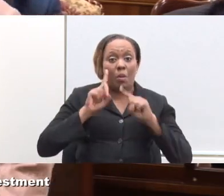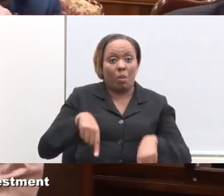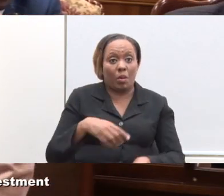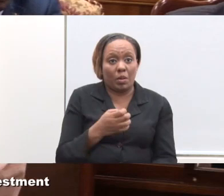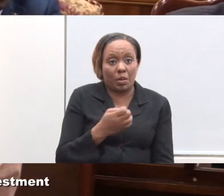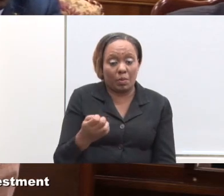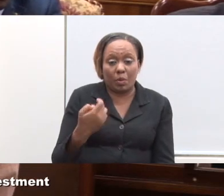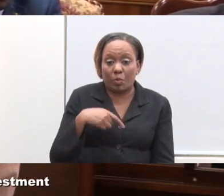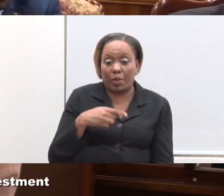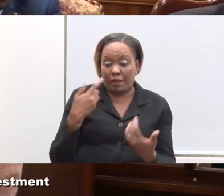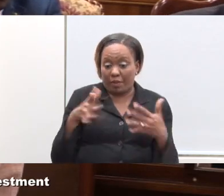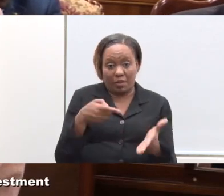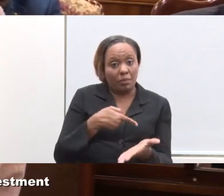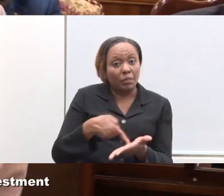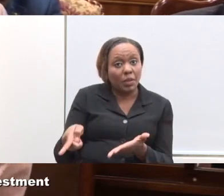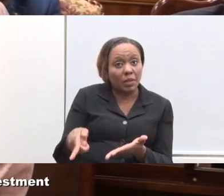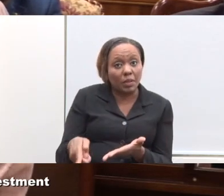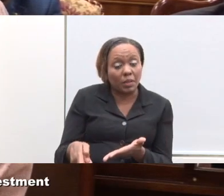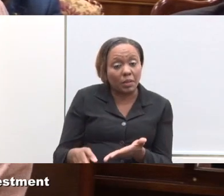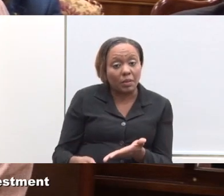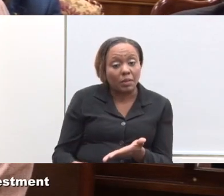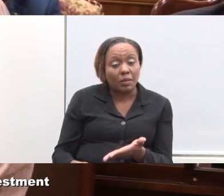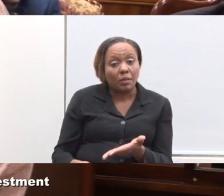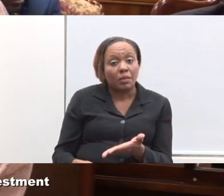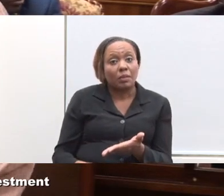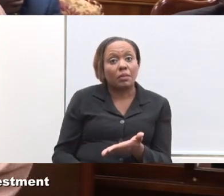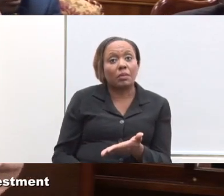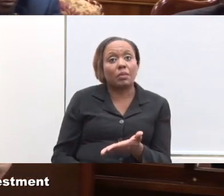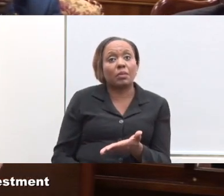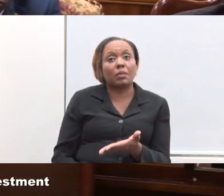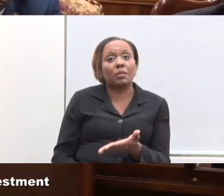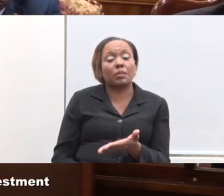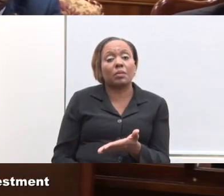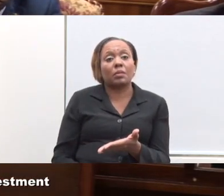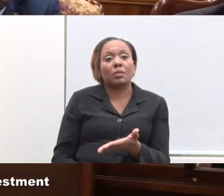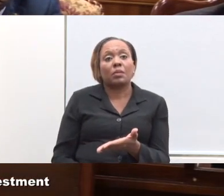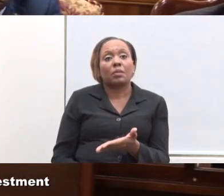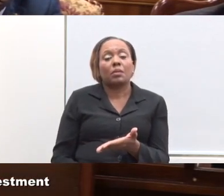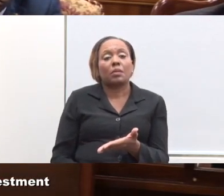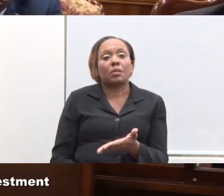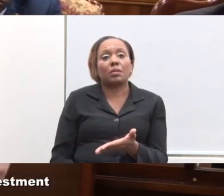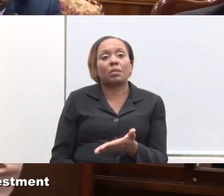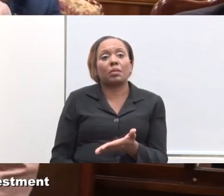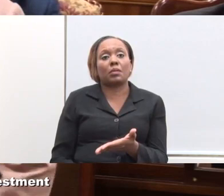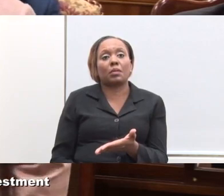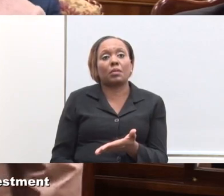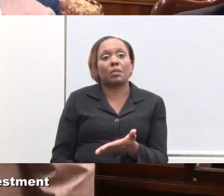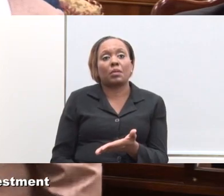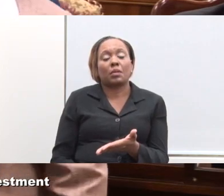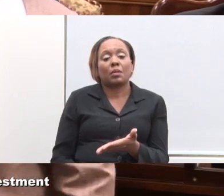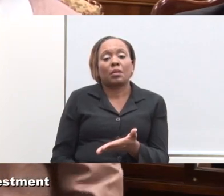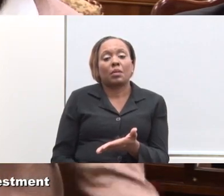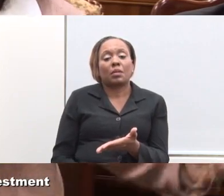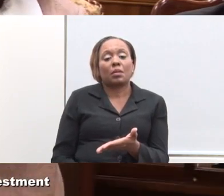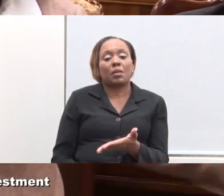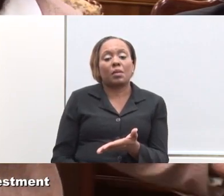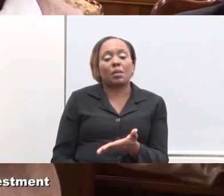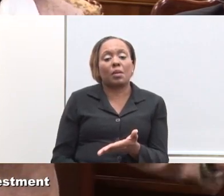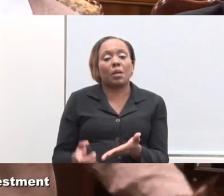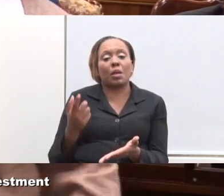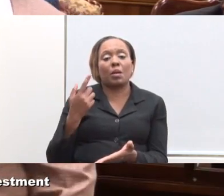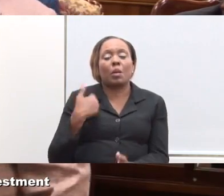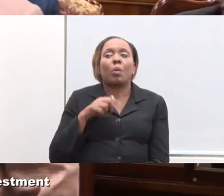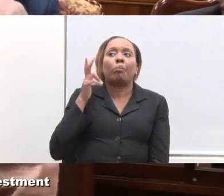have paid, in some instances, we are being told now that it is being held up because of the